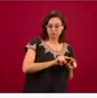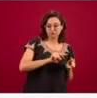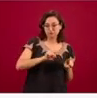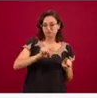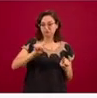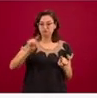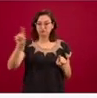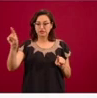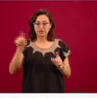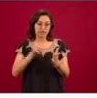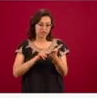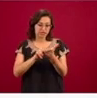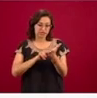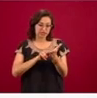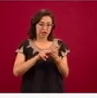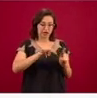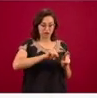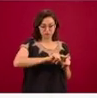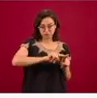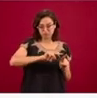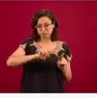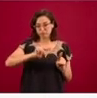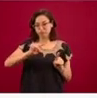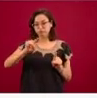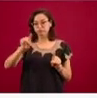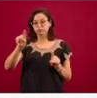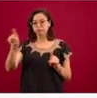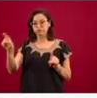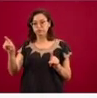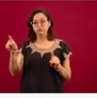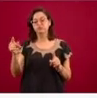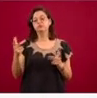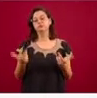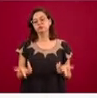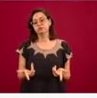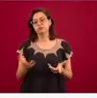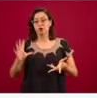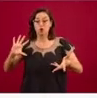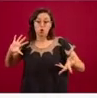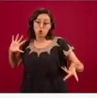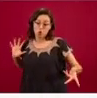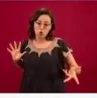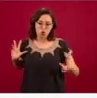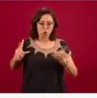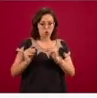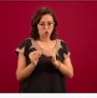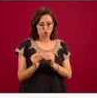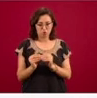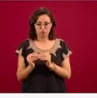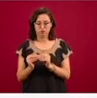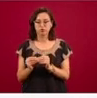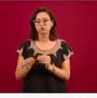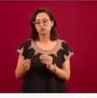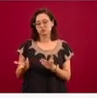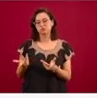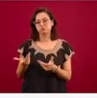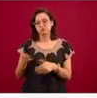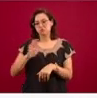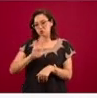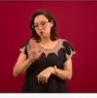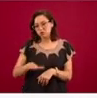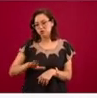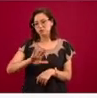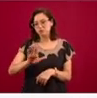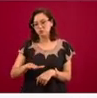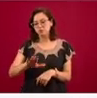a curve, which is the line in black, that graphs the